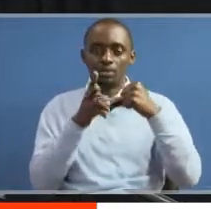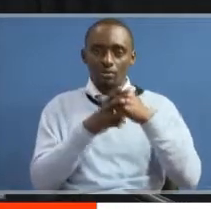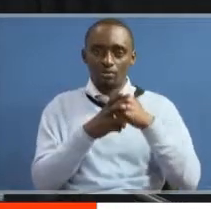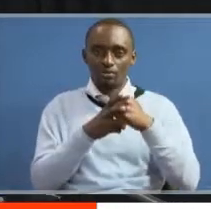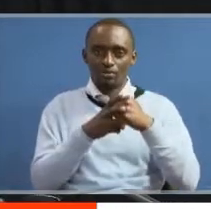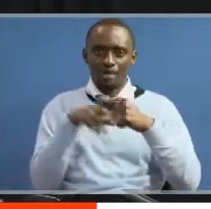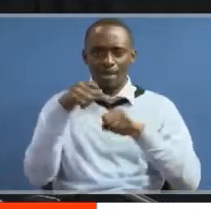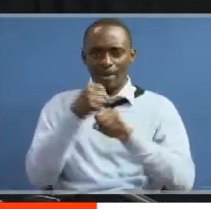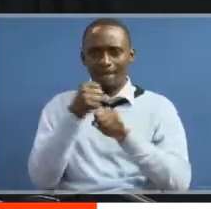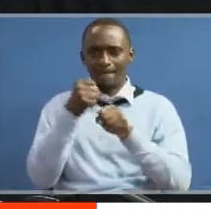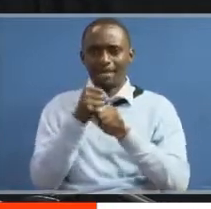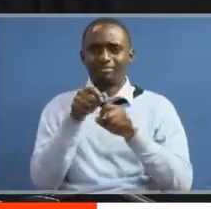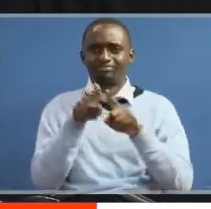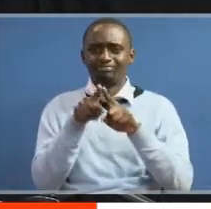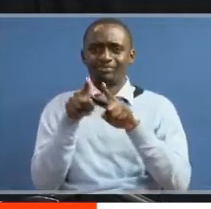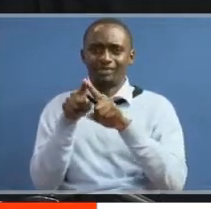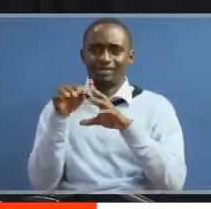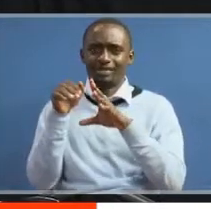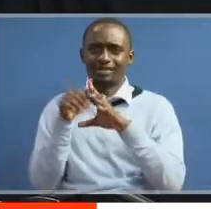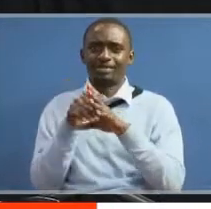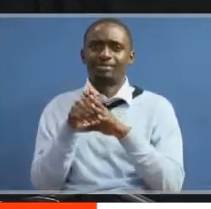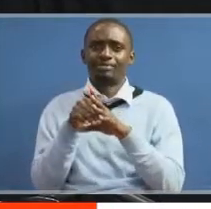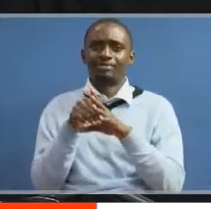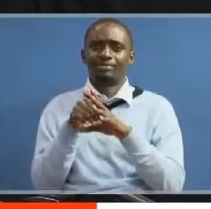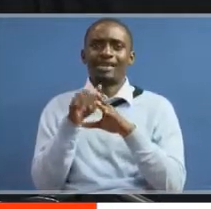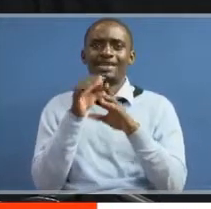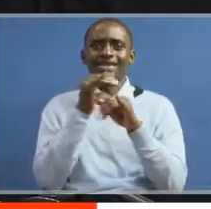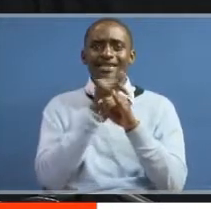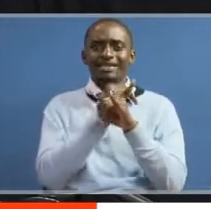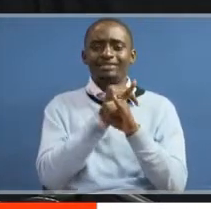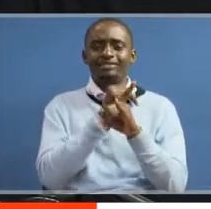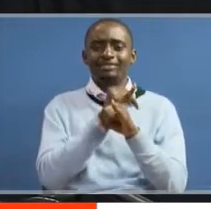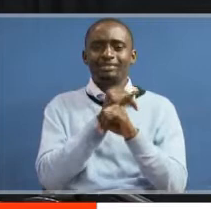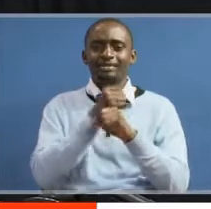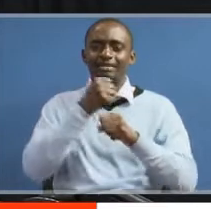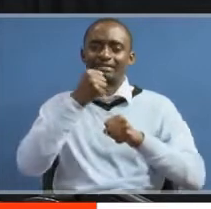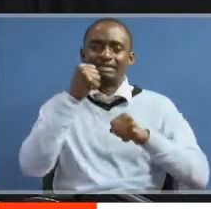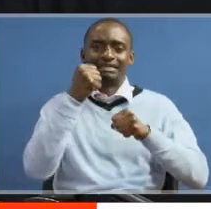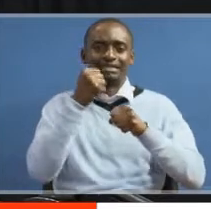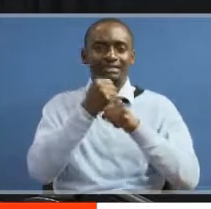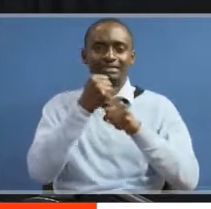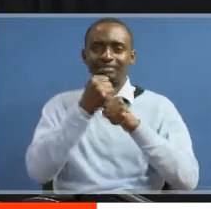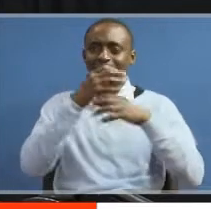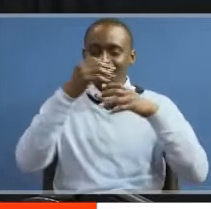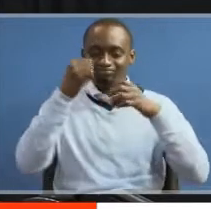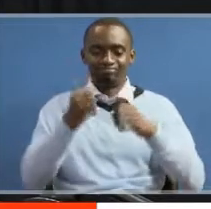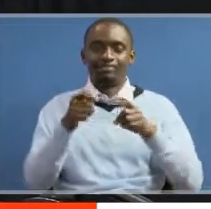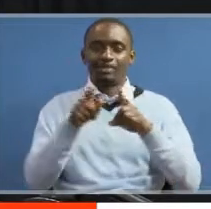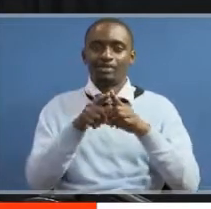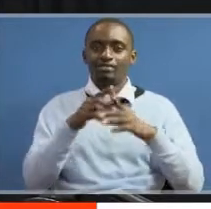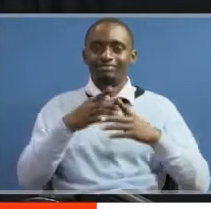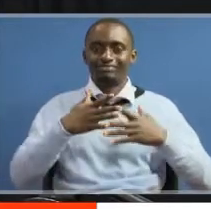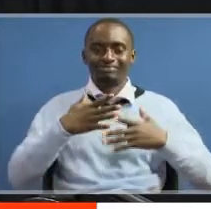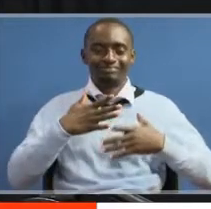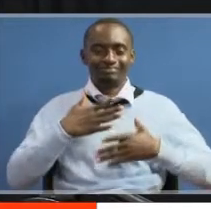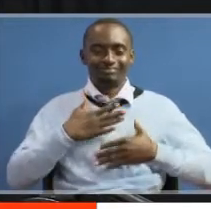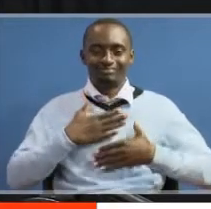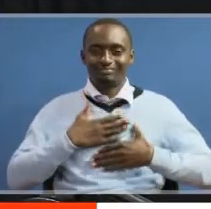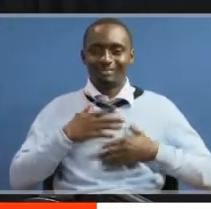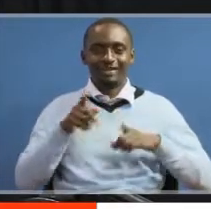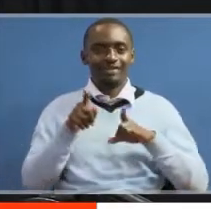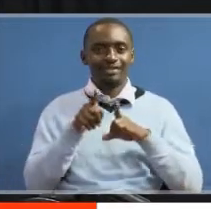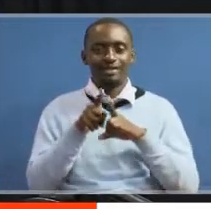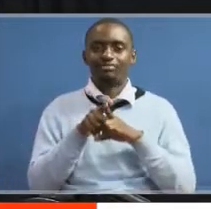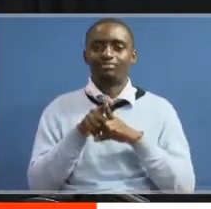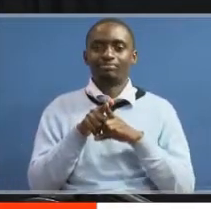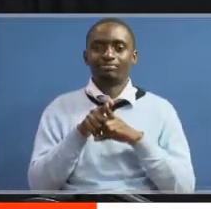the same, especially in terms of integrity, hard work, and humility, and commitment